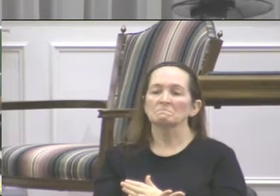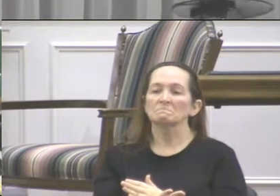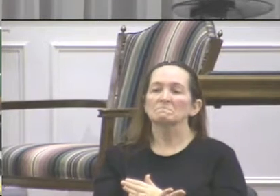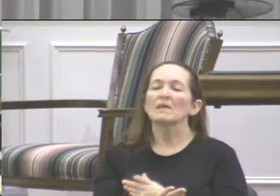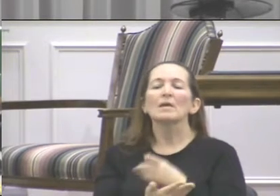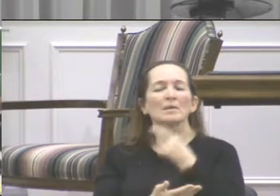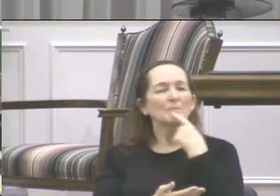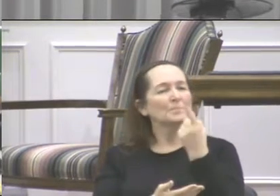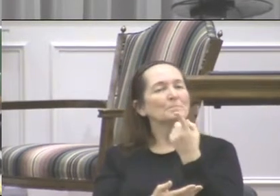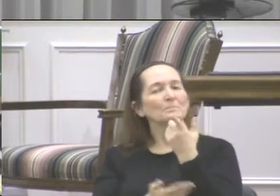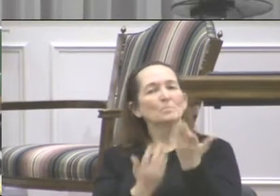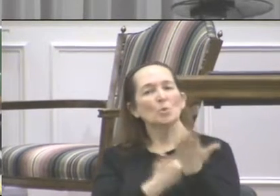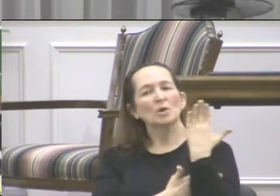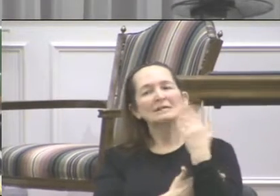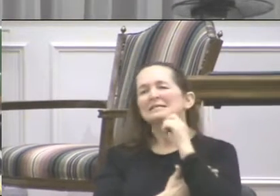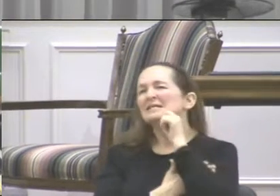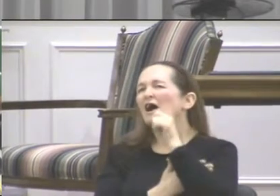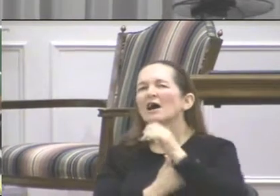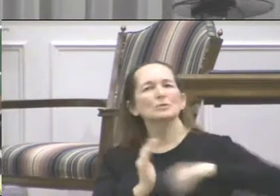Not too late.